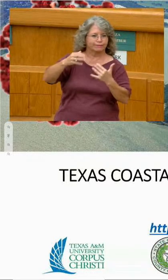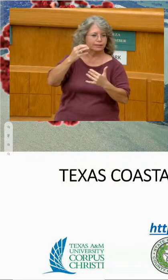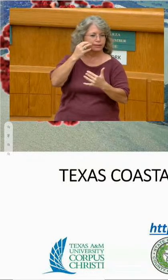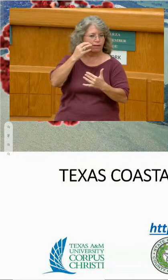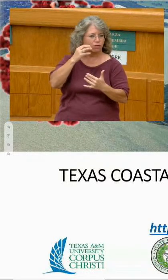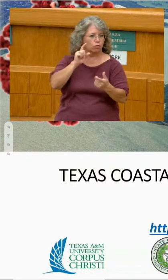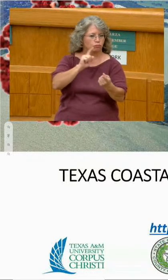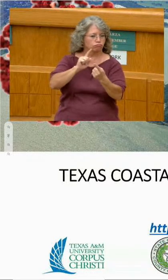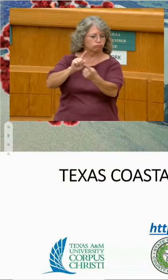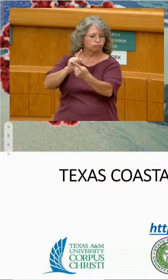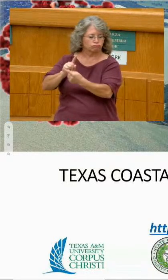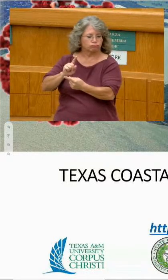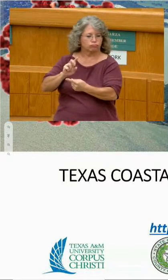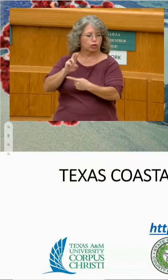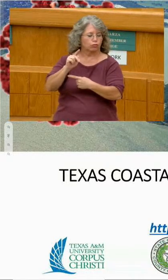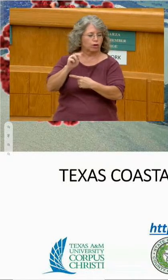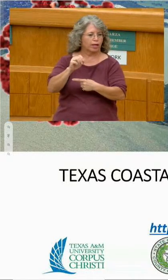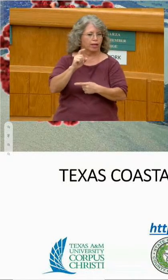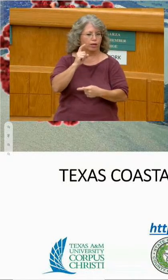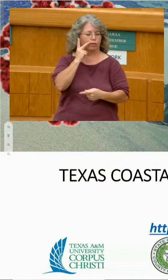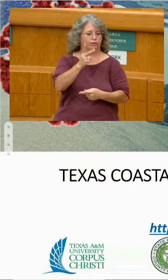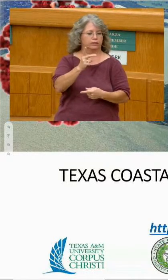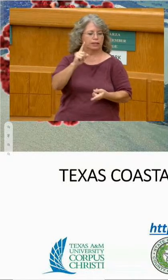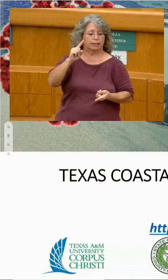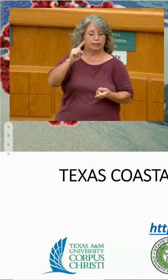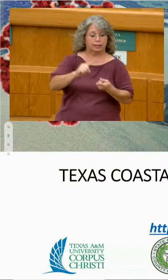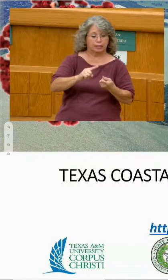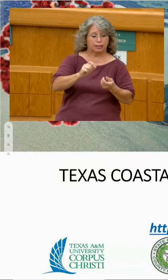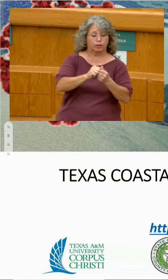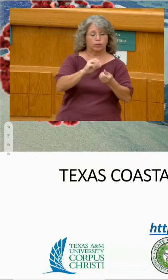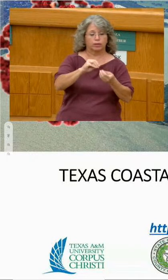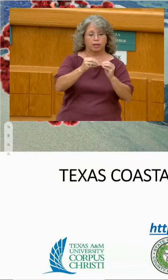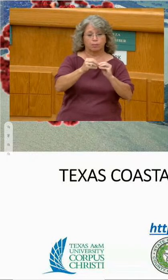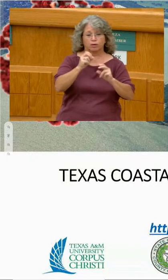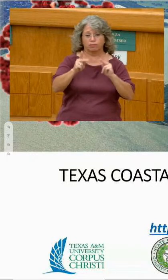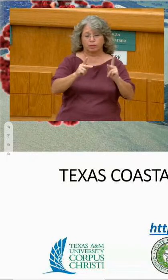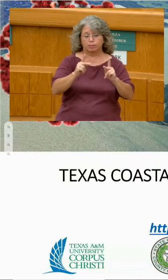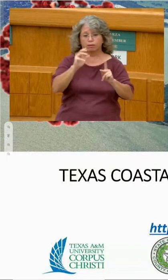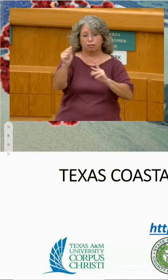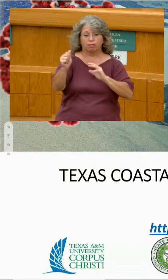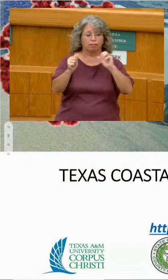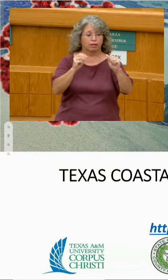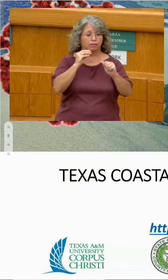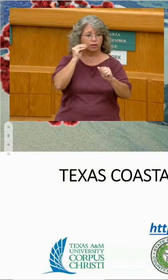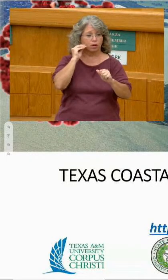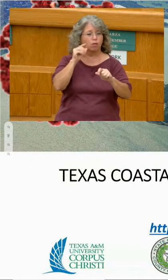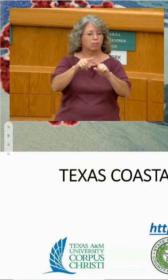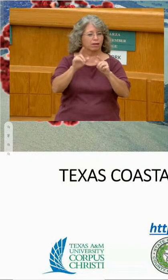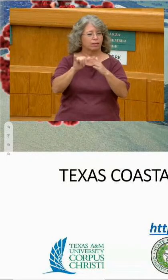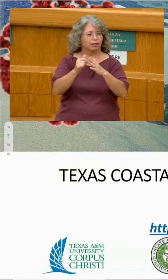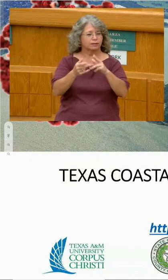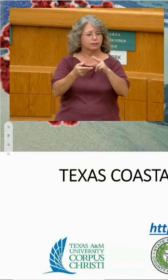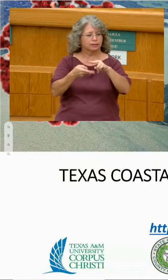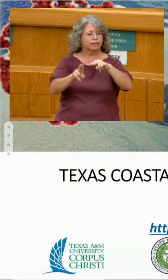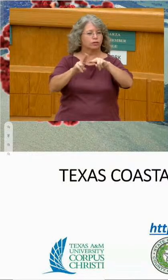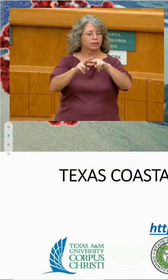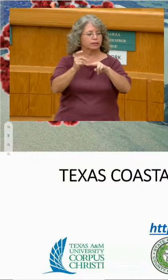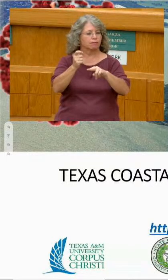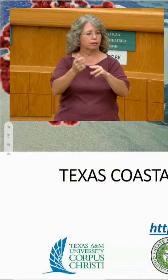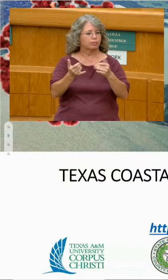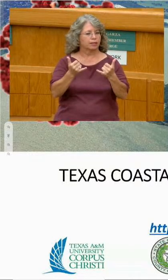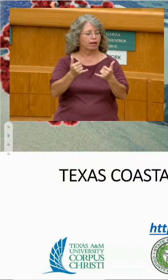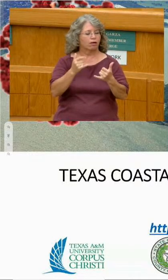seen, at least for a little while, decline in the number of people leaving home, although that's increasing slightly now. So there's a variety